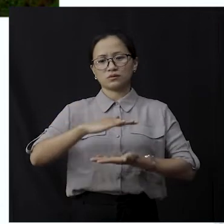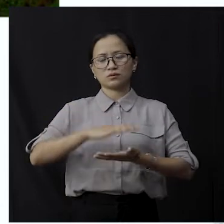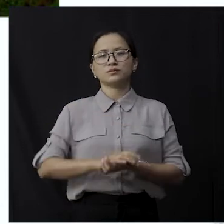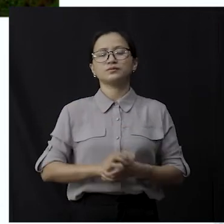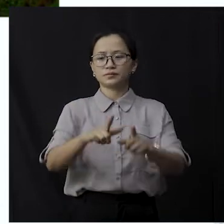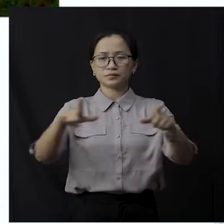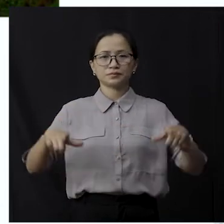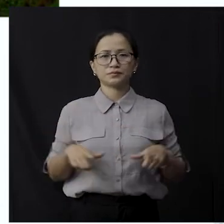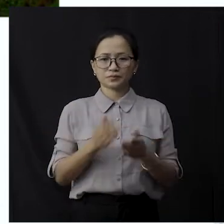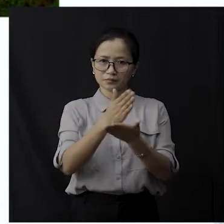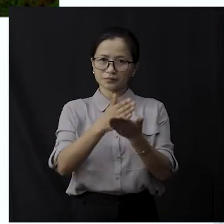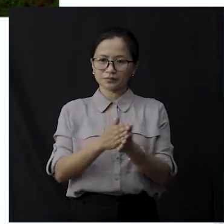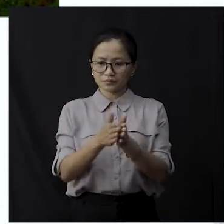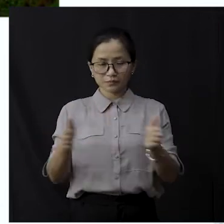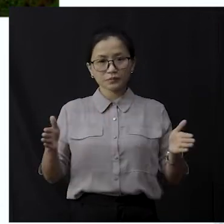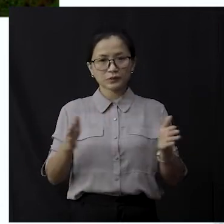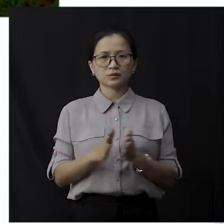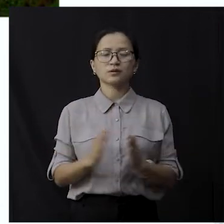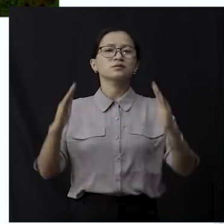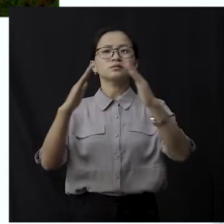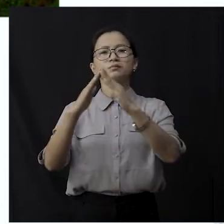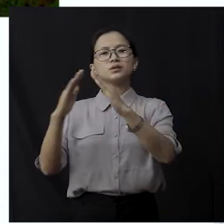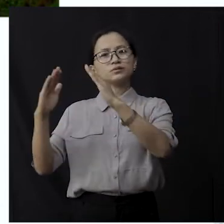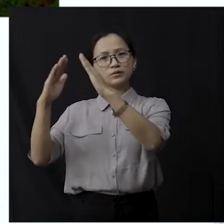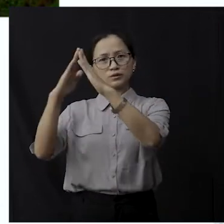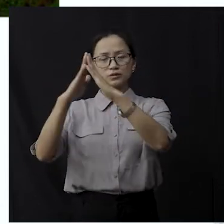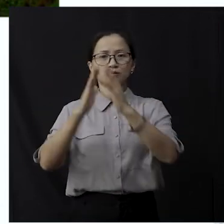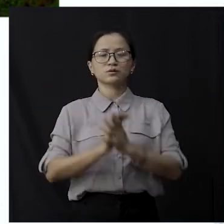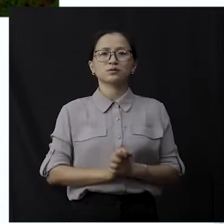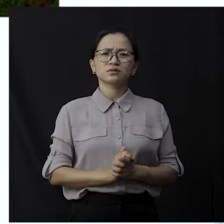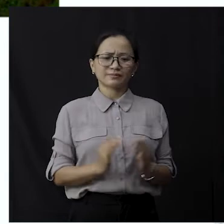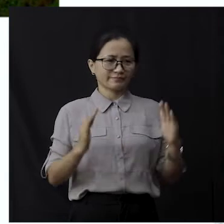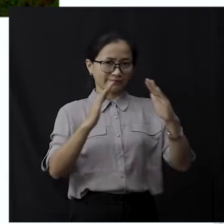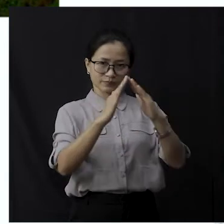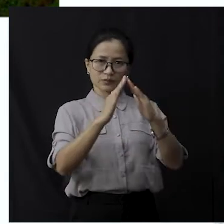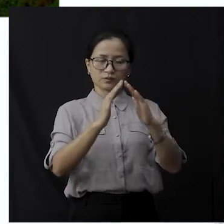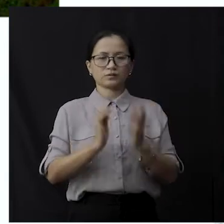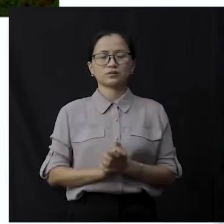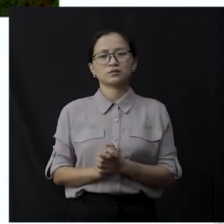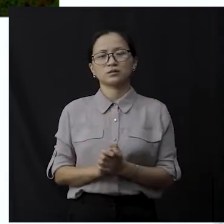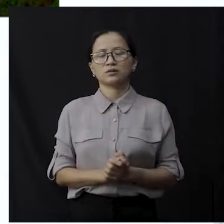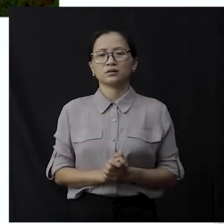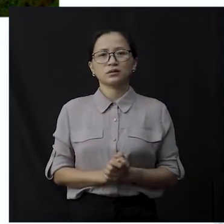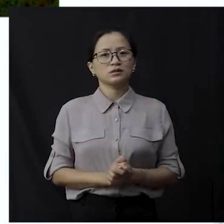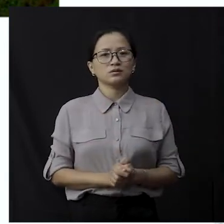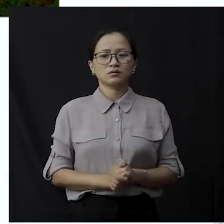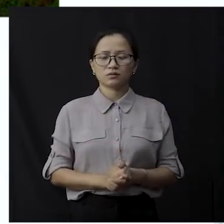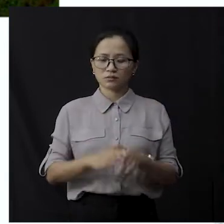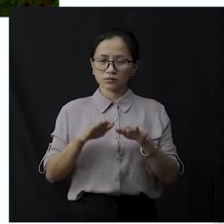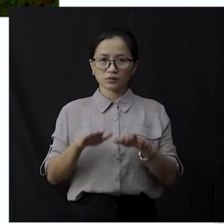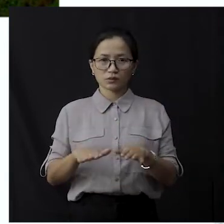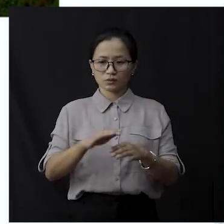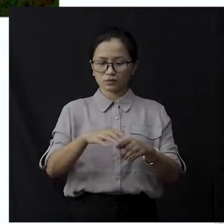land between mountains, okay? Between mountains or hills, okay? So the low